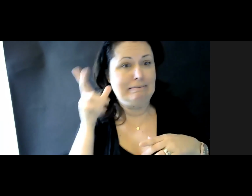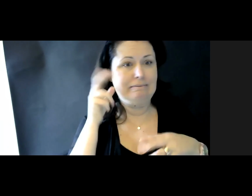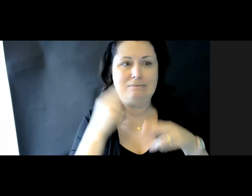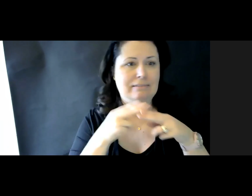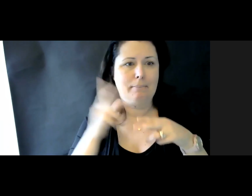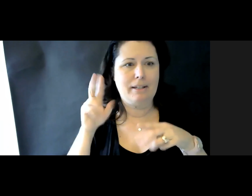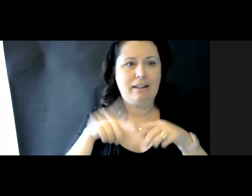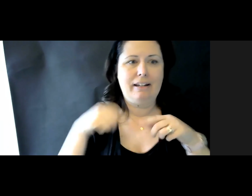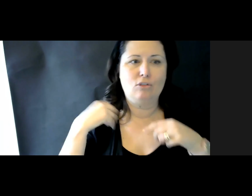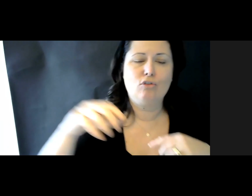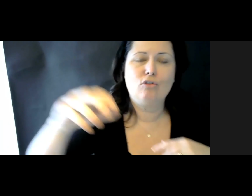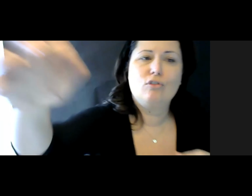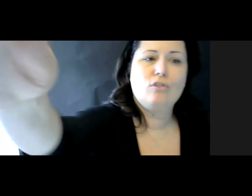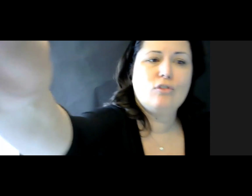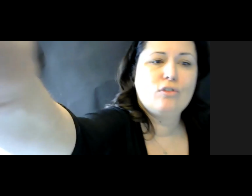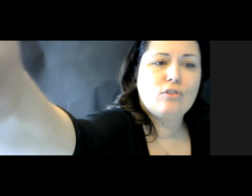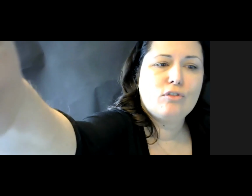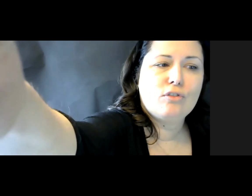Miranda.